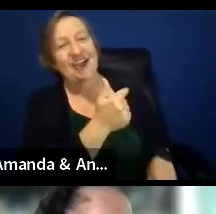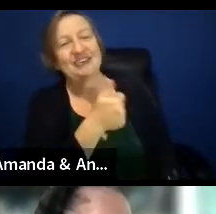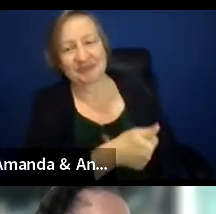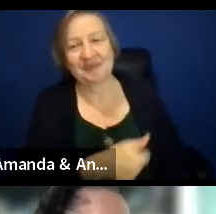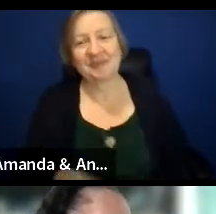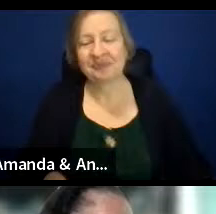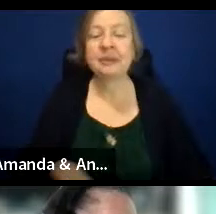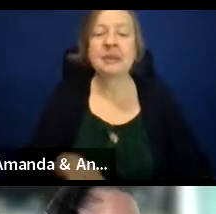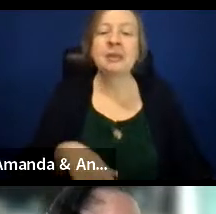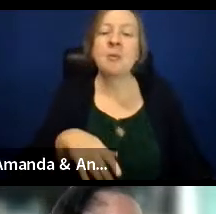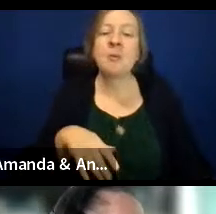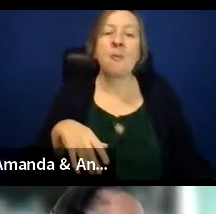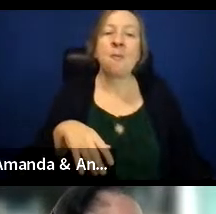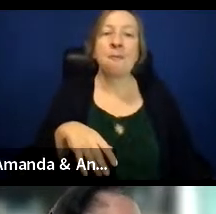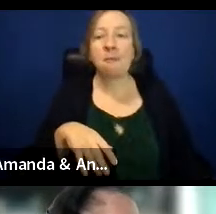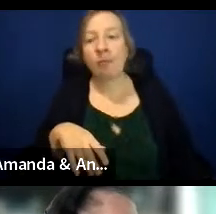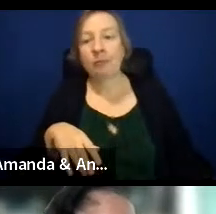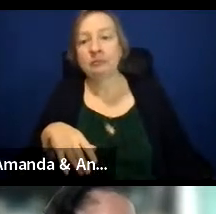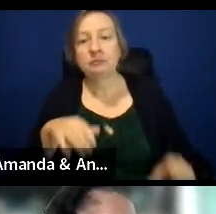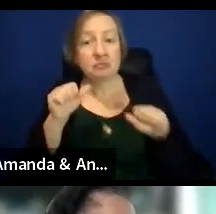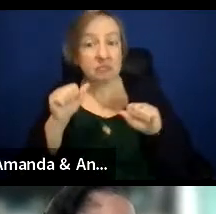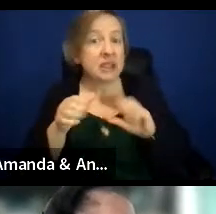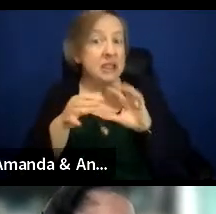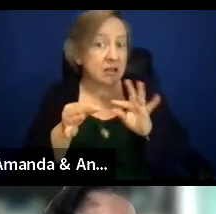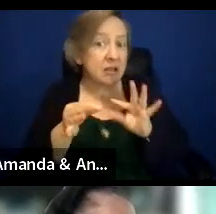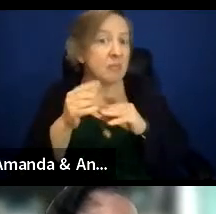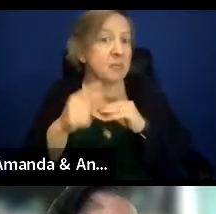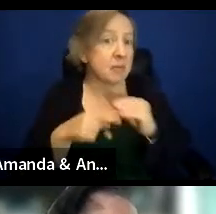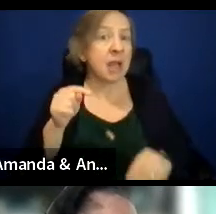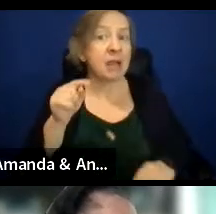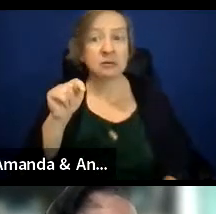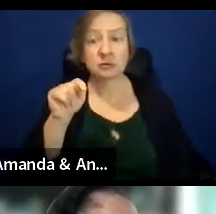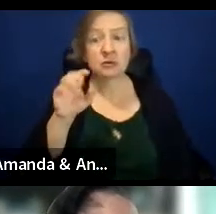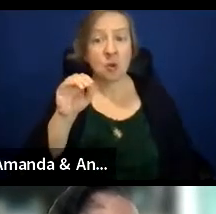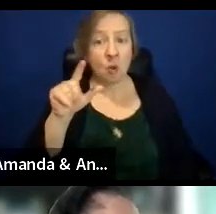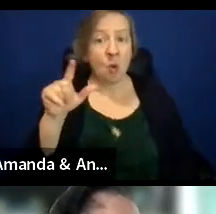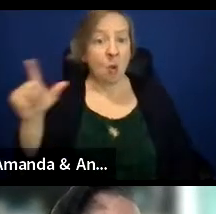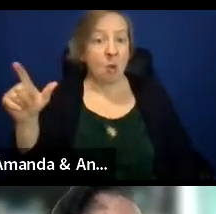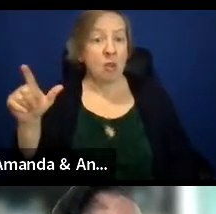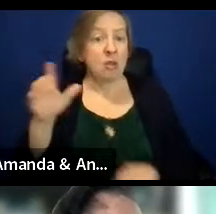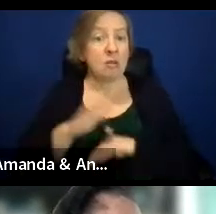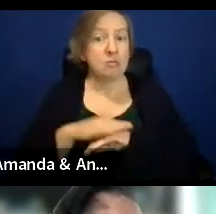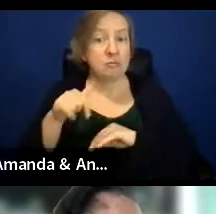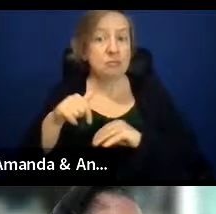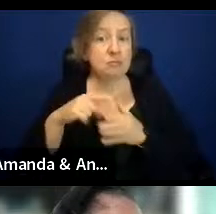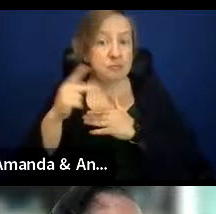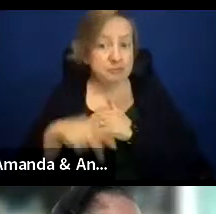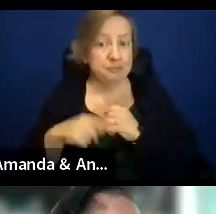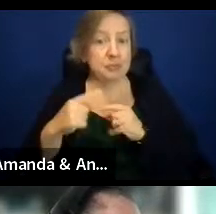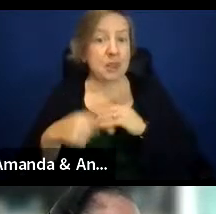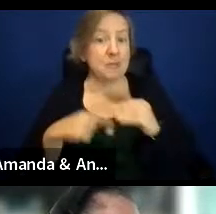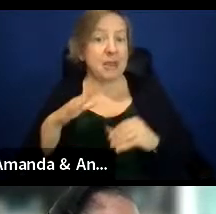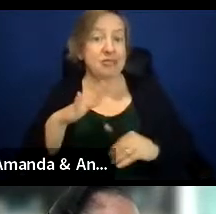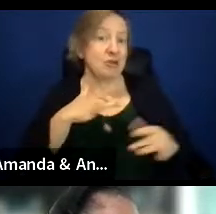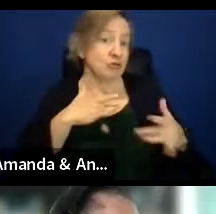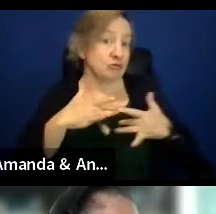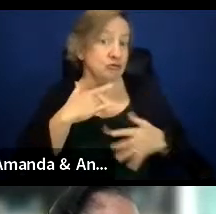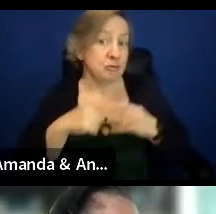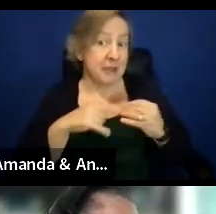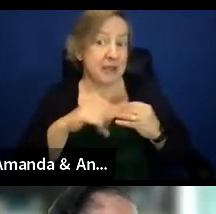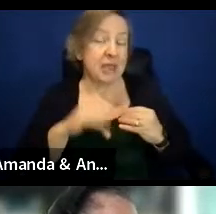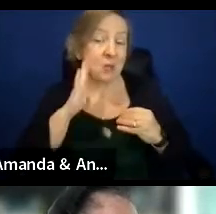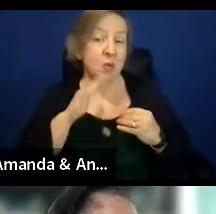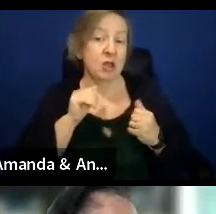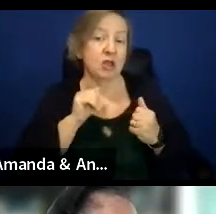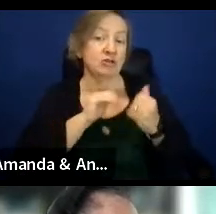But they can comment on tolling on this program about their concerns about it, and we will